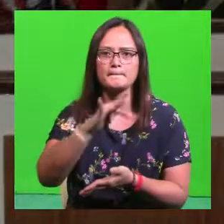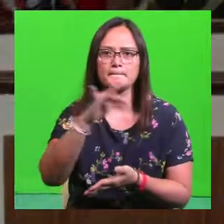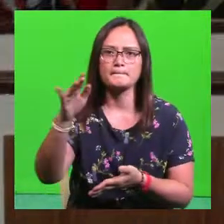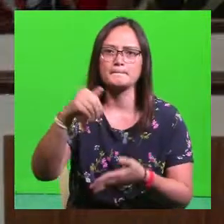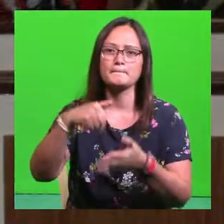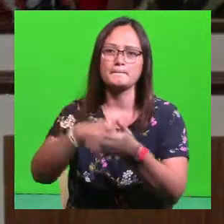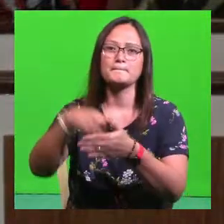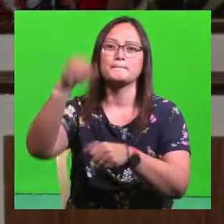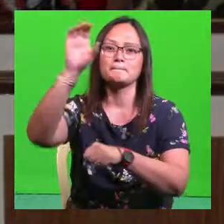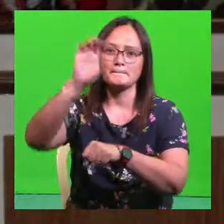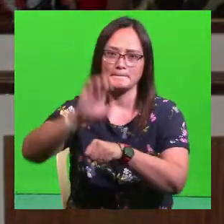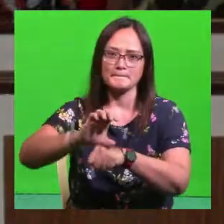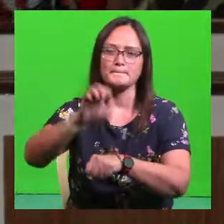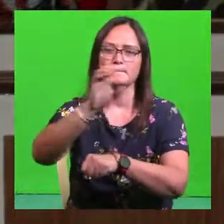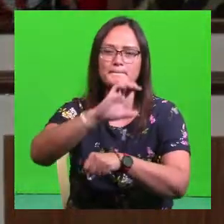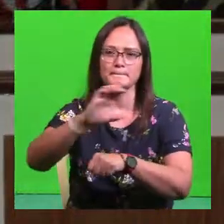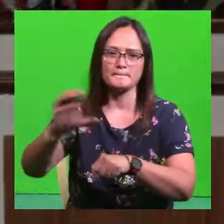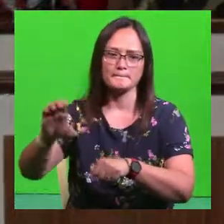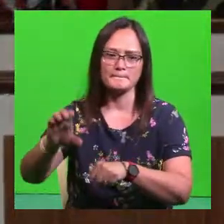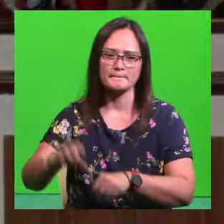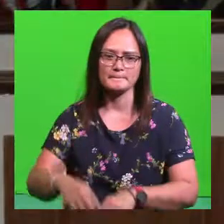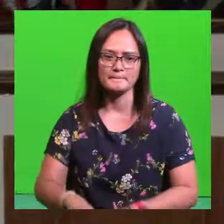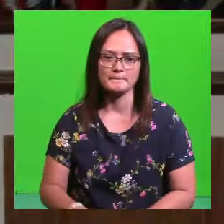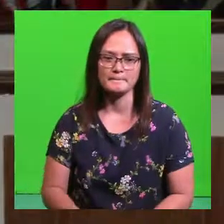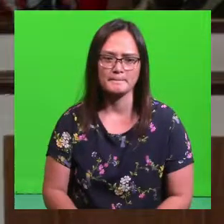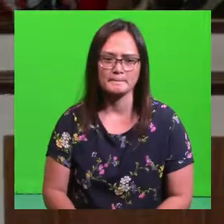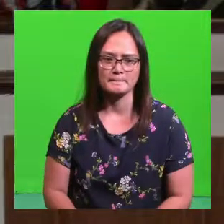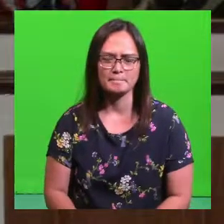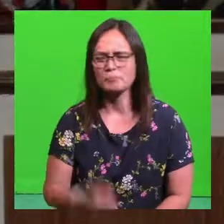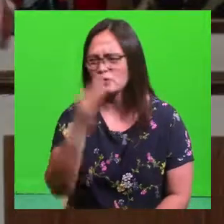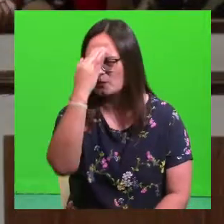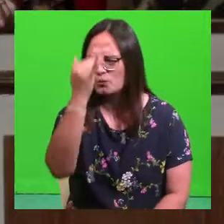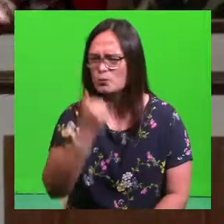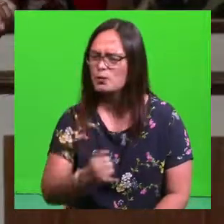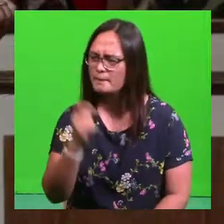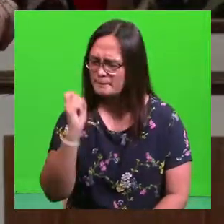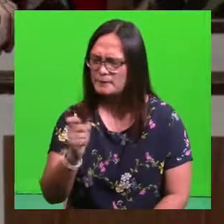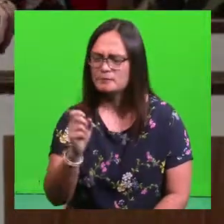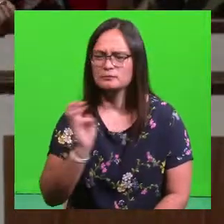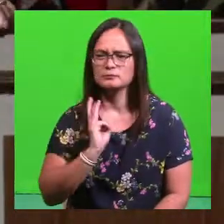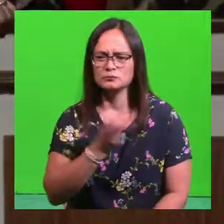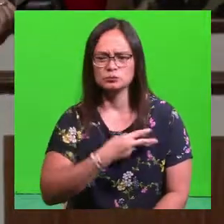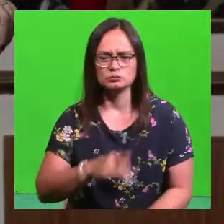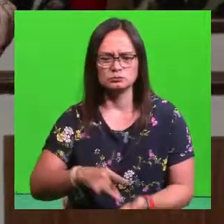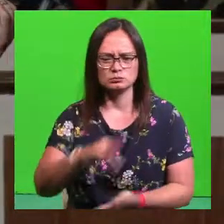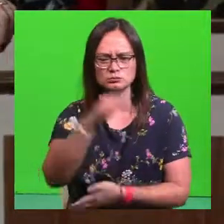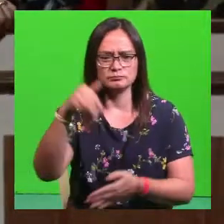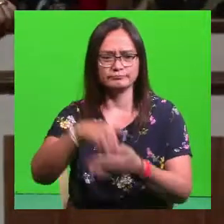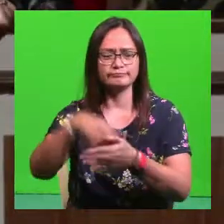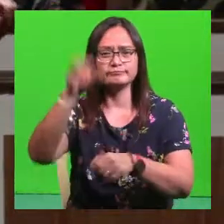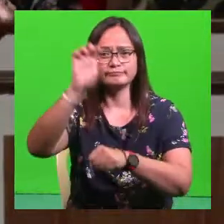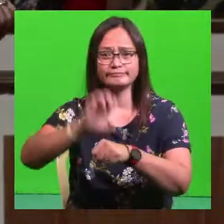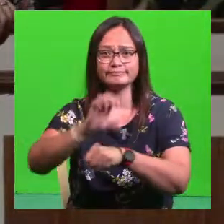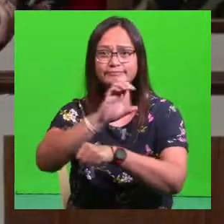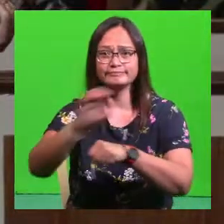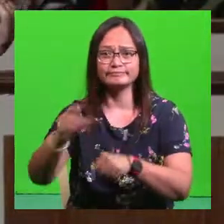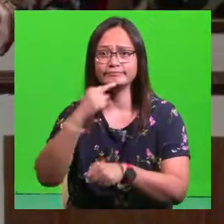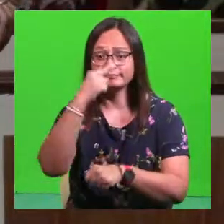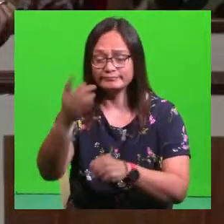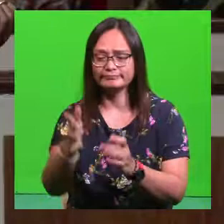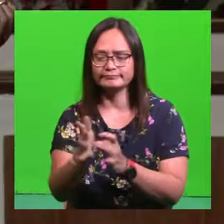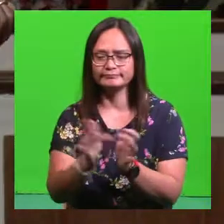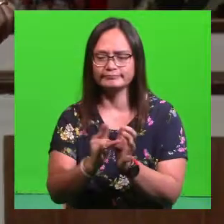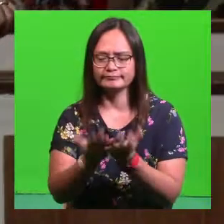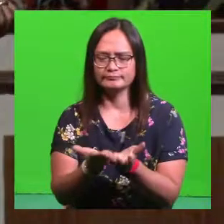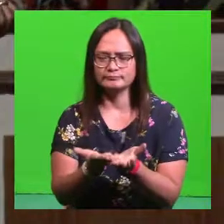Why should then we glory in the cross? Sapagkat ito po ang sinasabi na banal na kasulatan, na sa pamamagitan ng